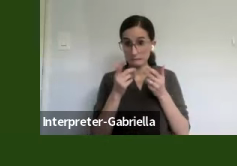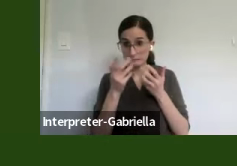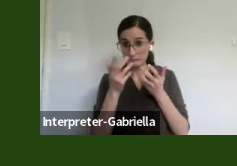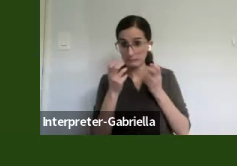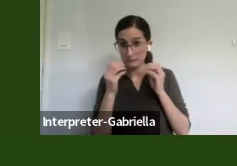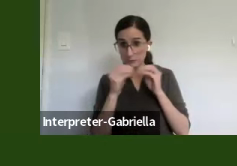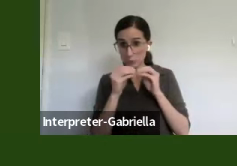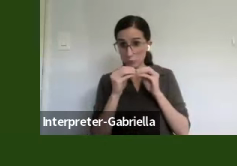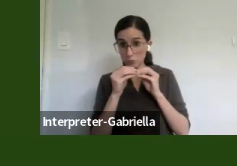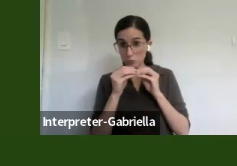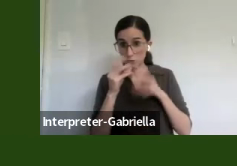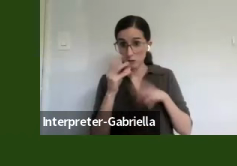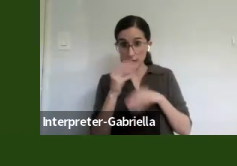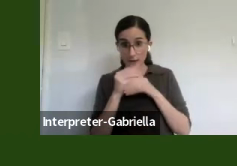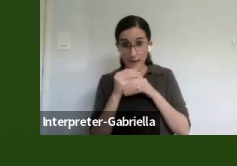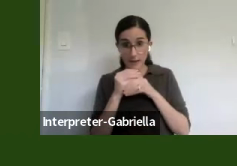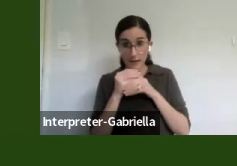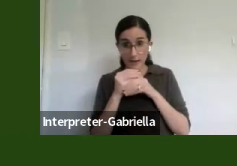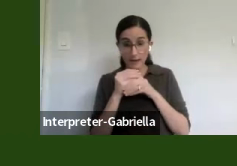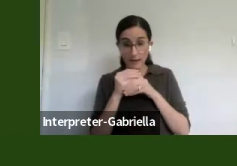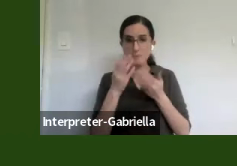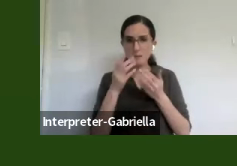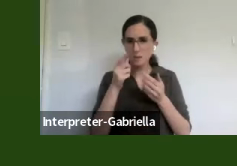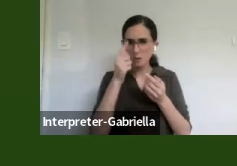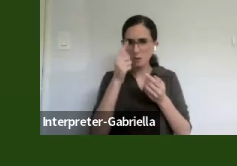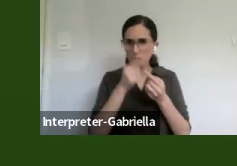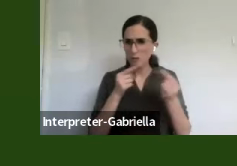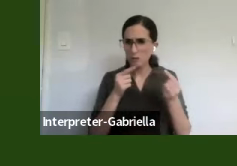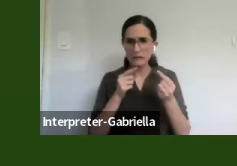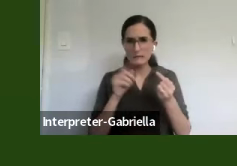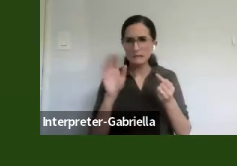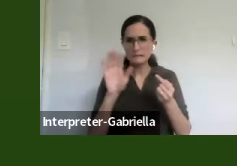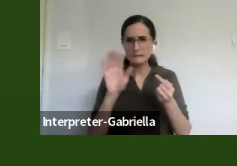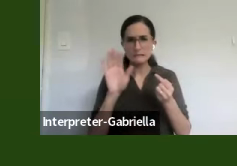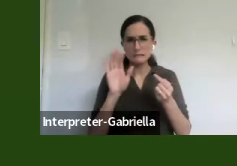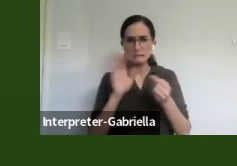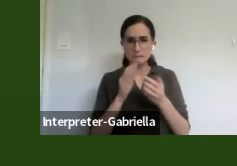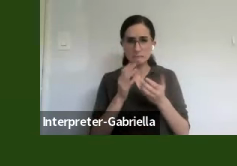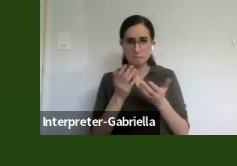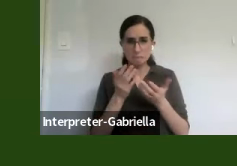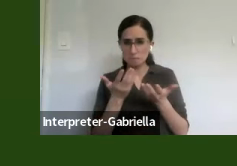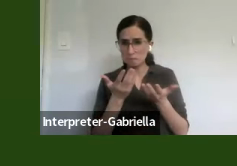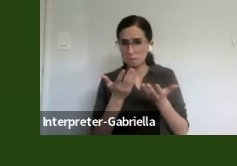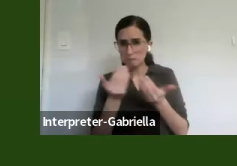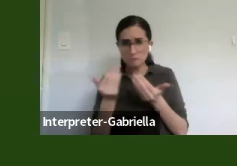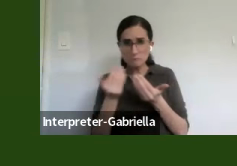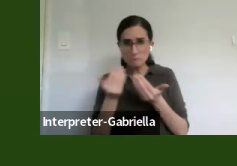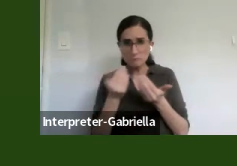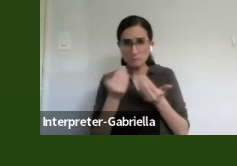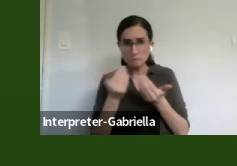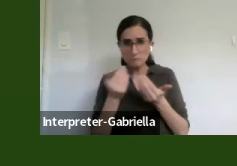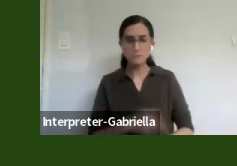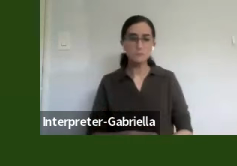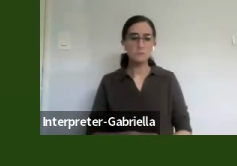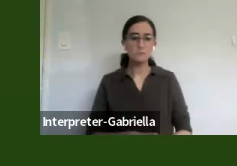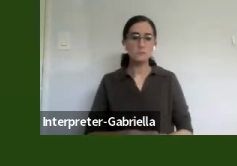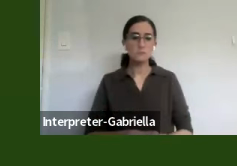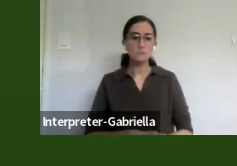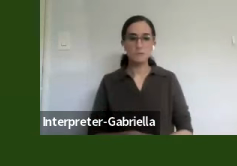that people don't agree should be a shared norm? ¿Hay algo más que quieren agregar al diapositivo o algo en